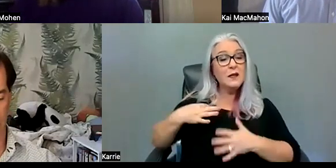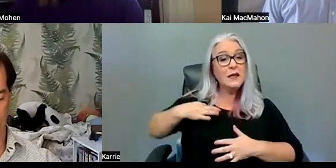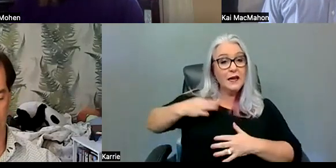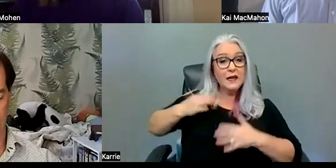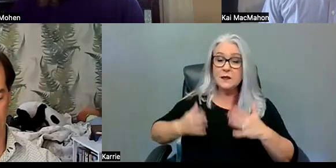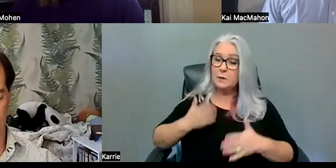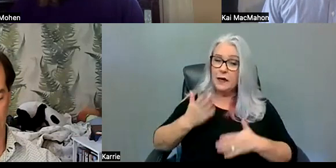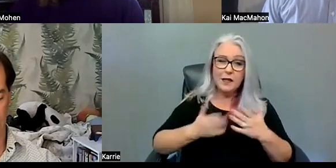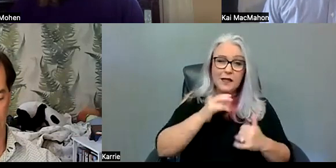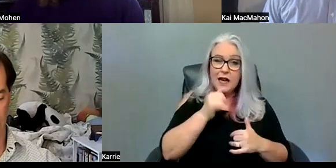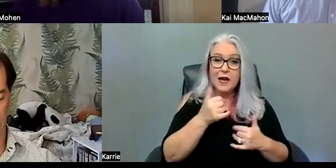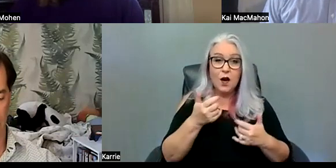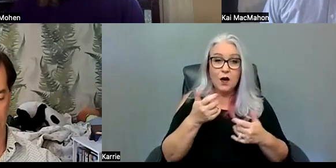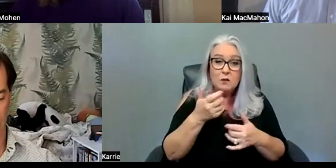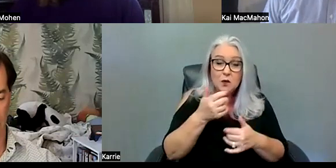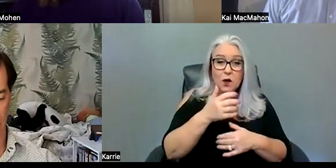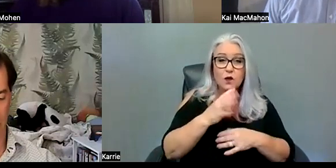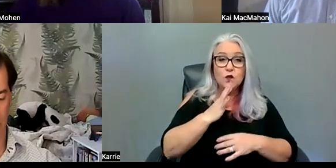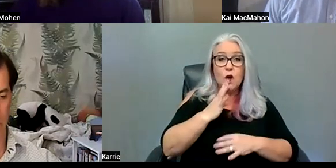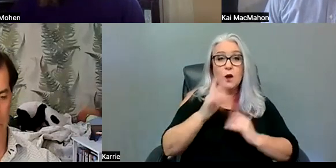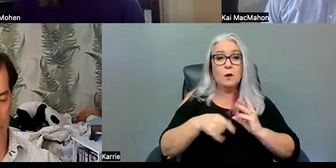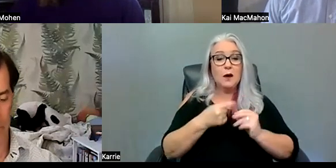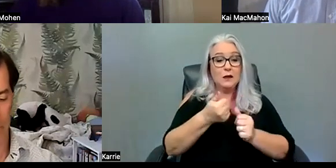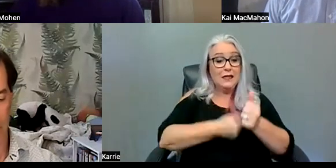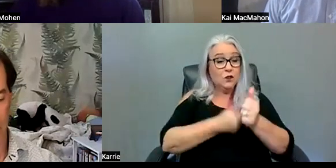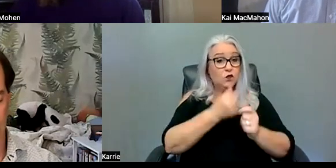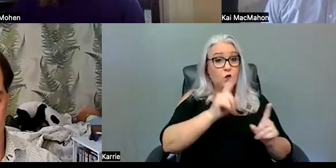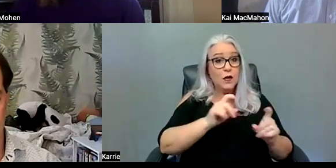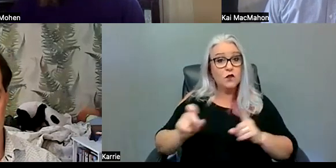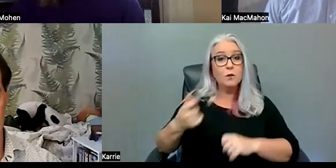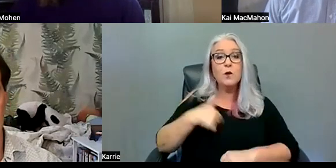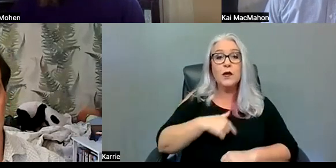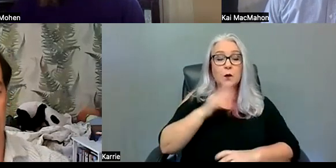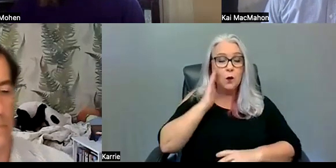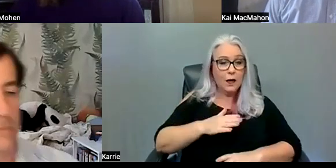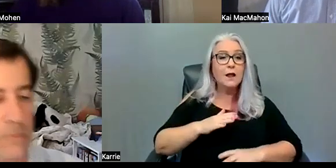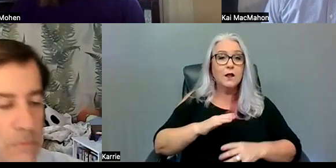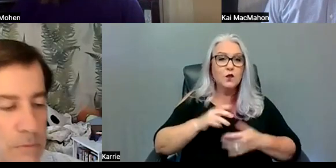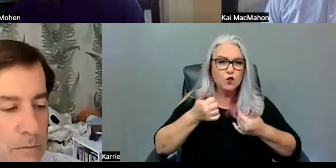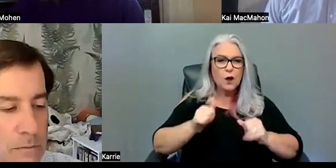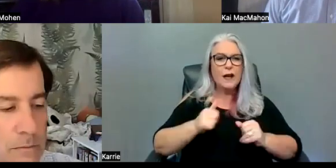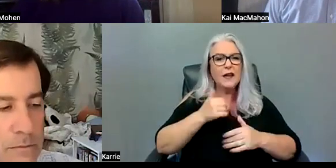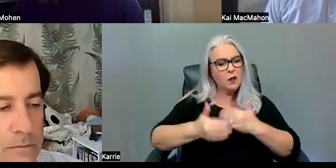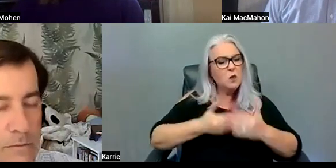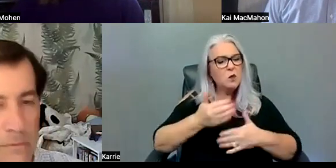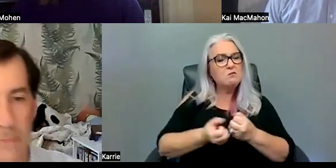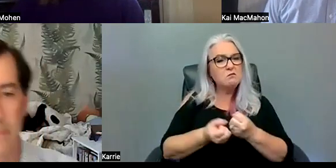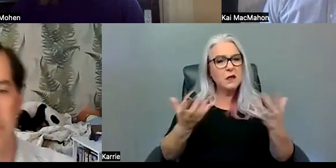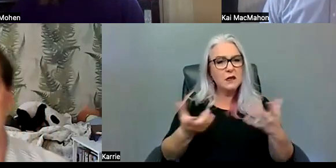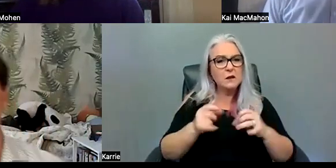but we'll do our best to accommodate as many as possible. Here are your 4 candidates in the order that they're going to